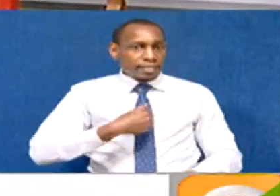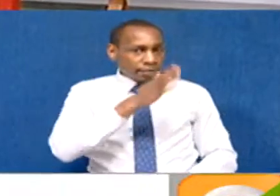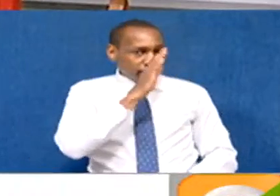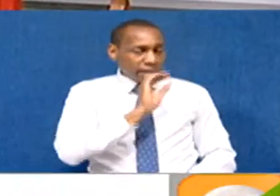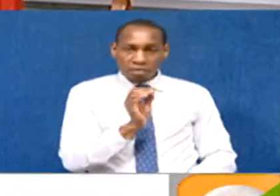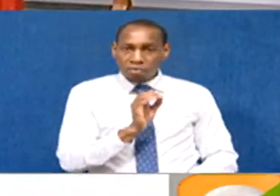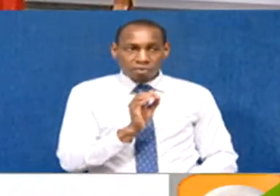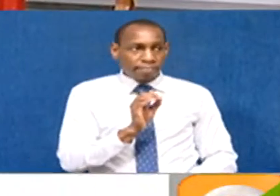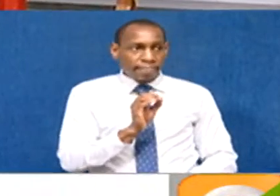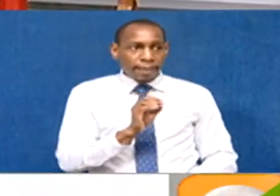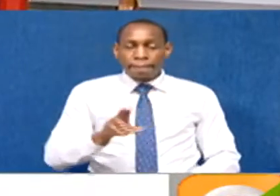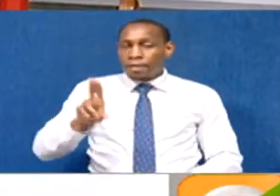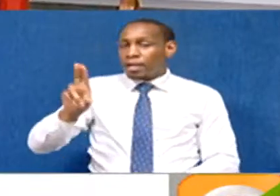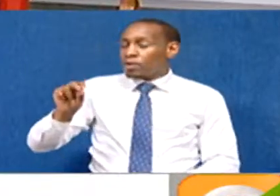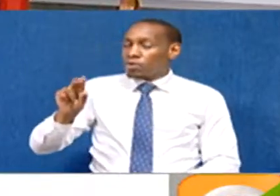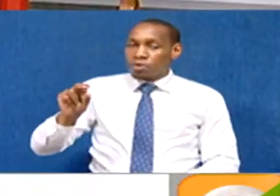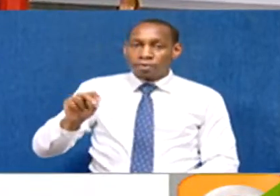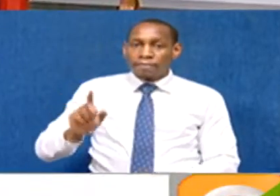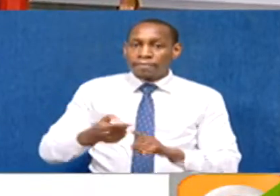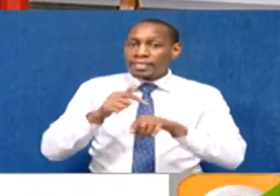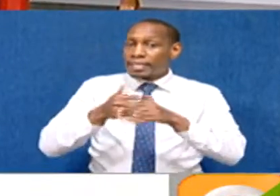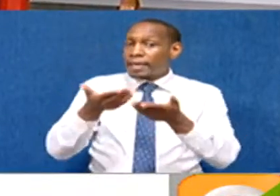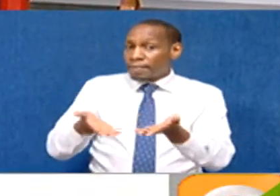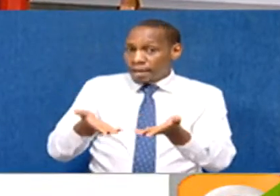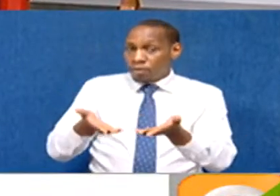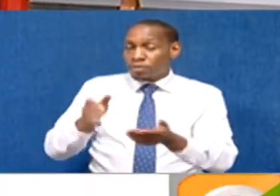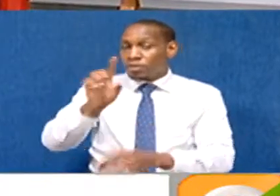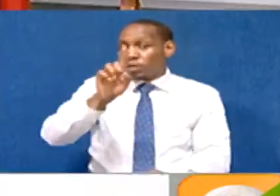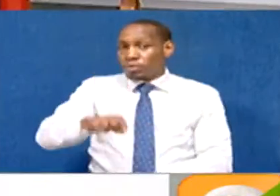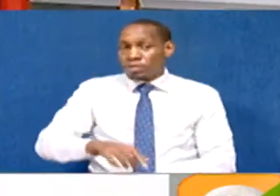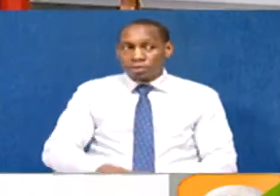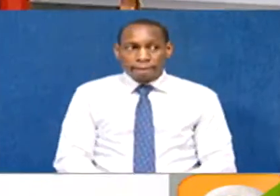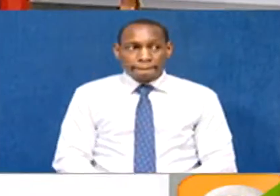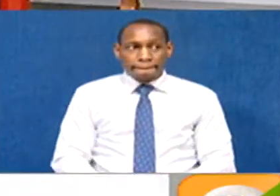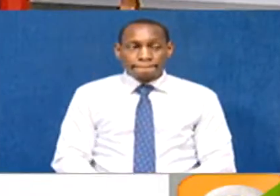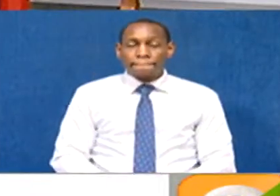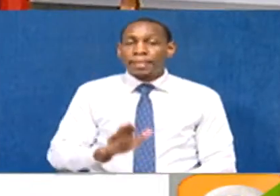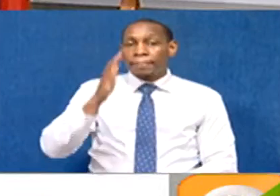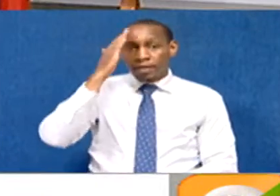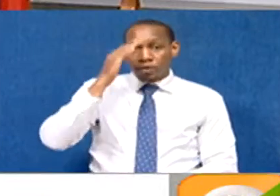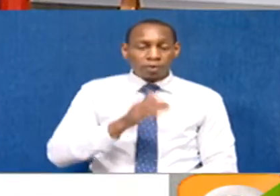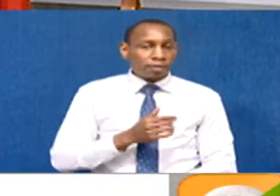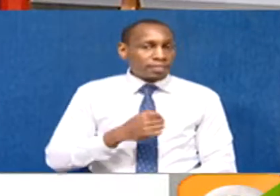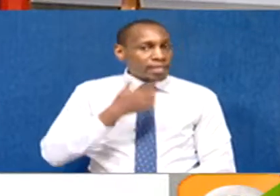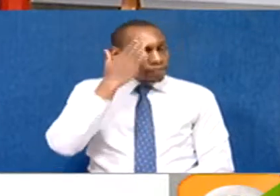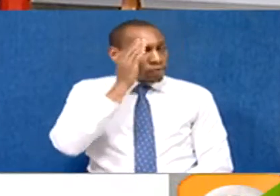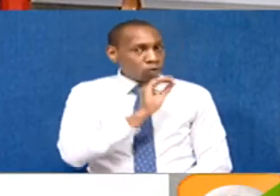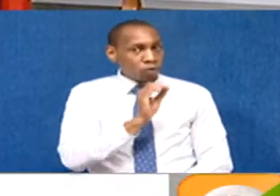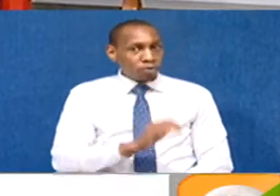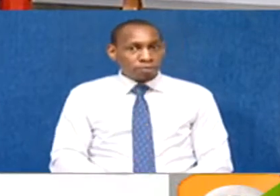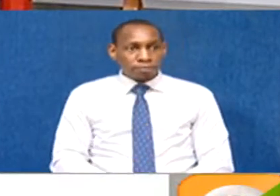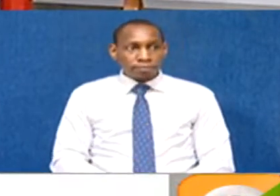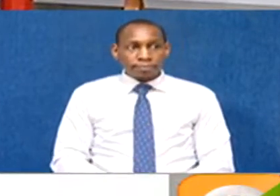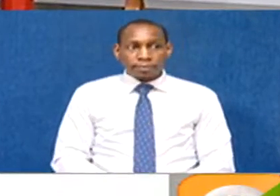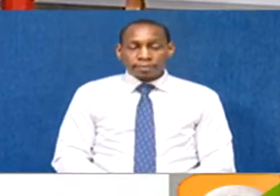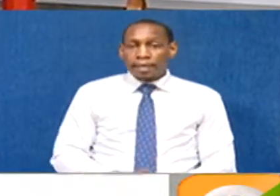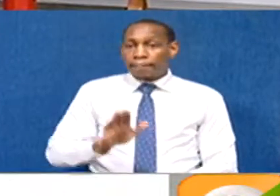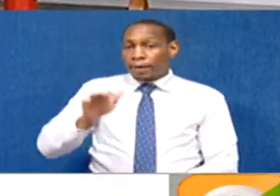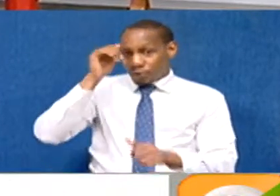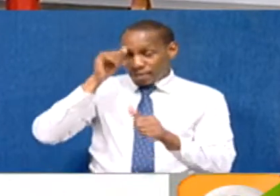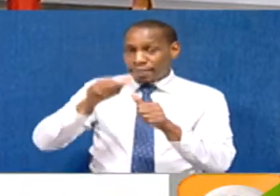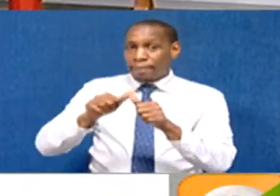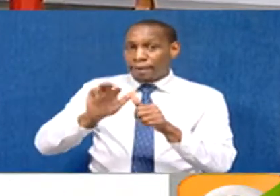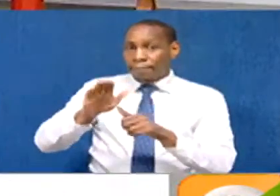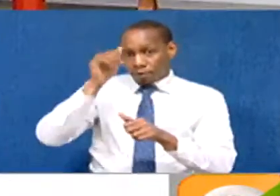about anything. No. Is this the first time? You know, and you know. I don't know you. You remember. As we are in opposition, you